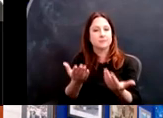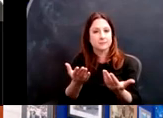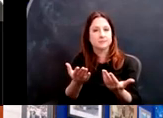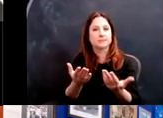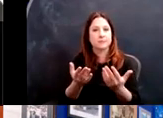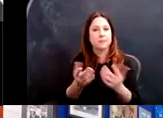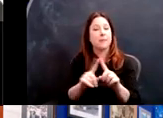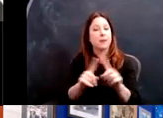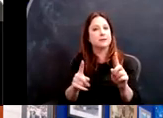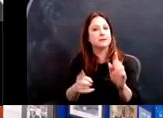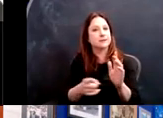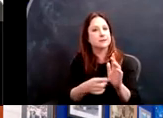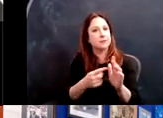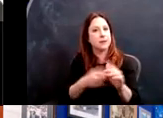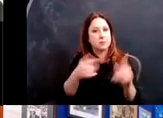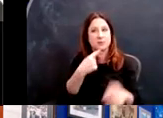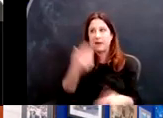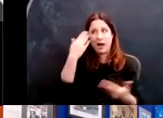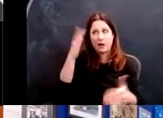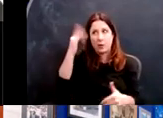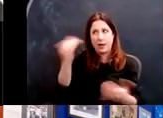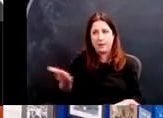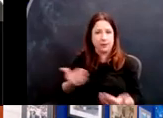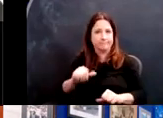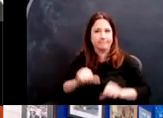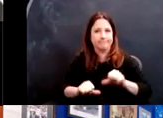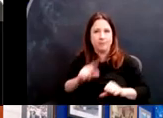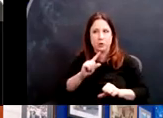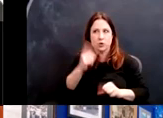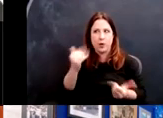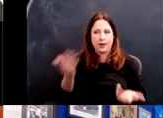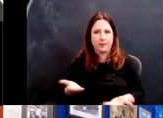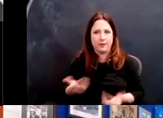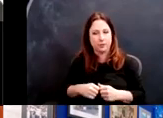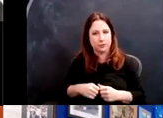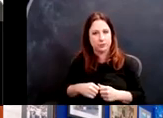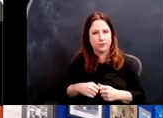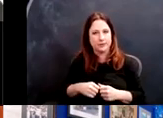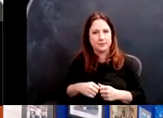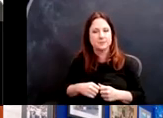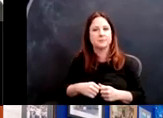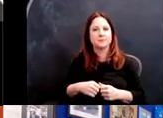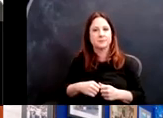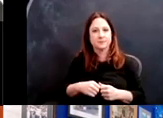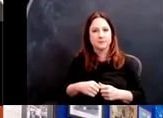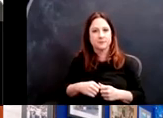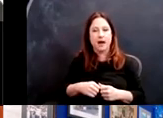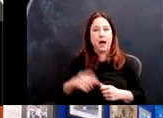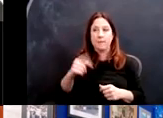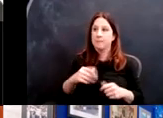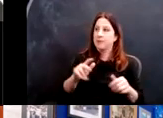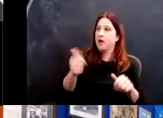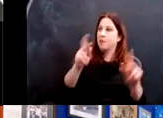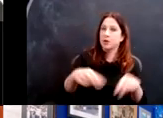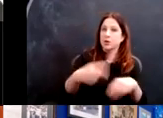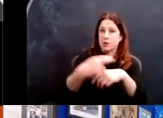person says, well, I don't know. I'm not quite sure why I'm here. this person referred me, or,